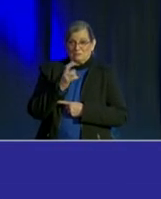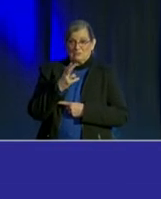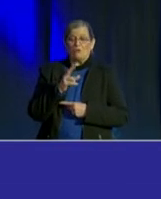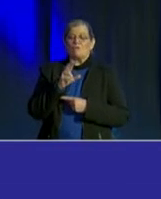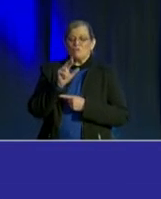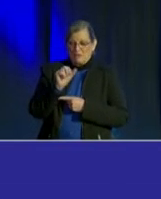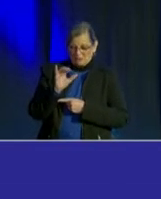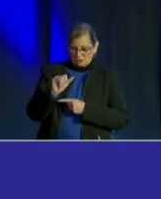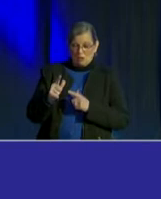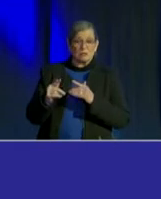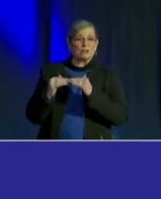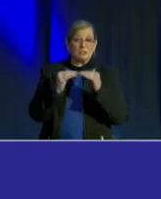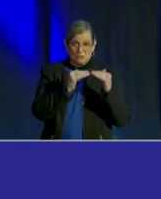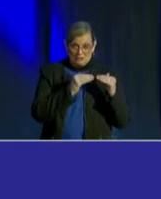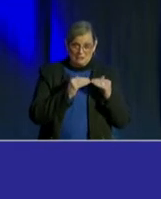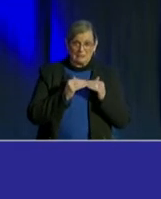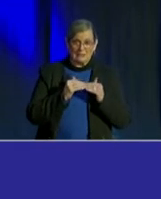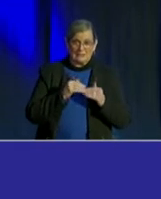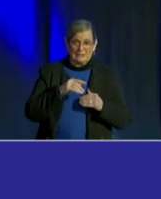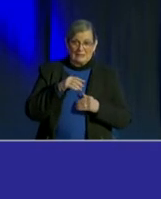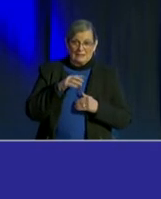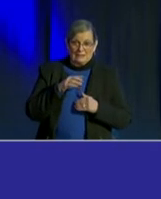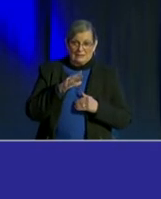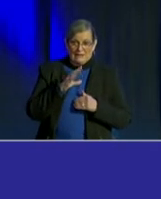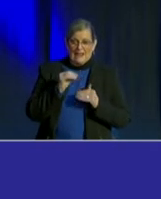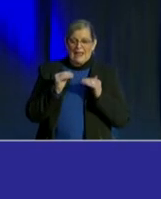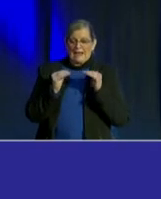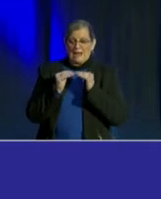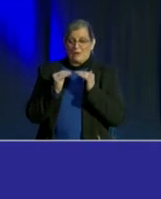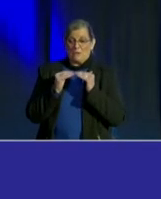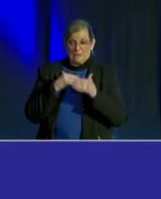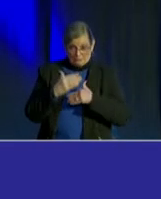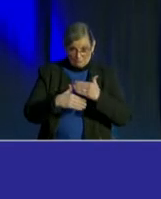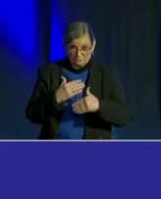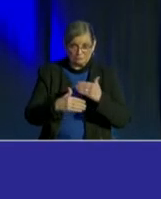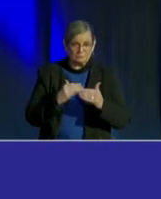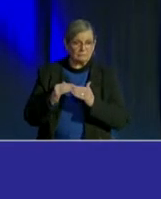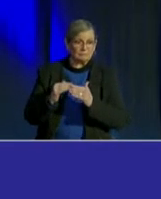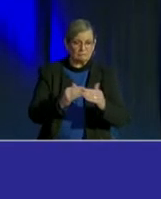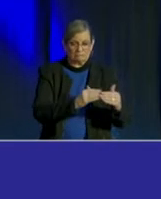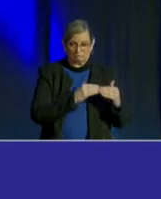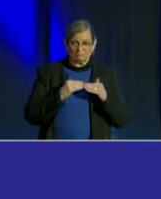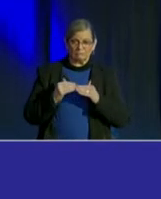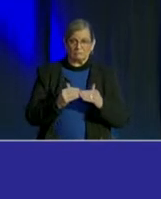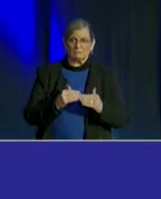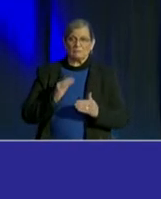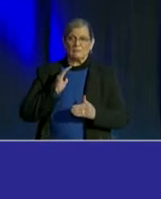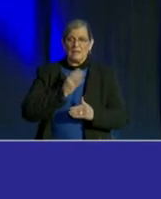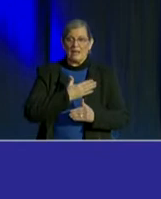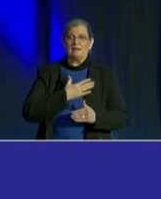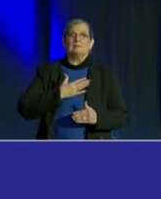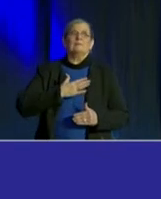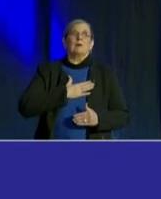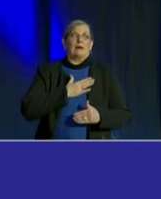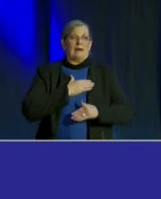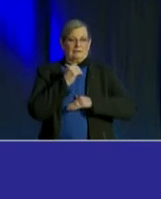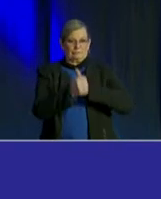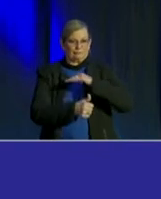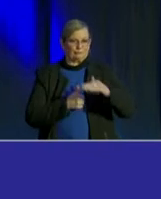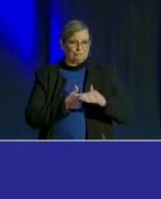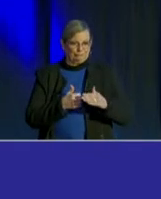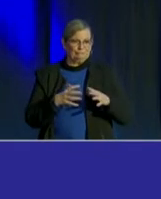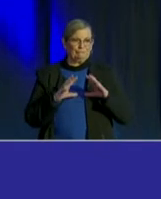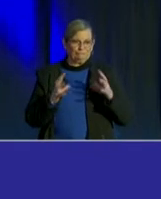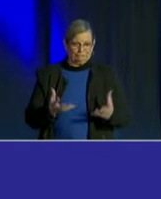city here. And that what we have done from the beginning of that and through with the multiple agencies that were out there that helped to make